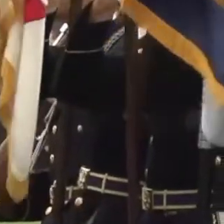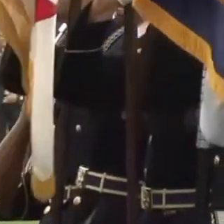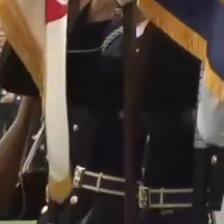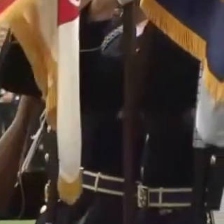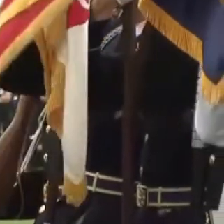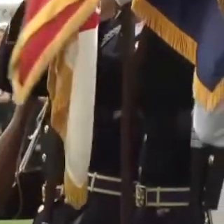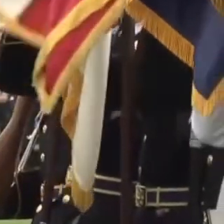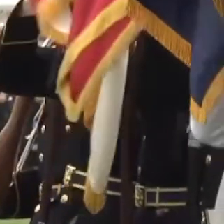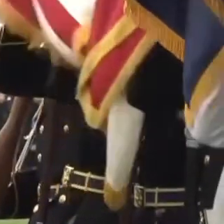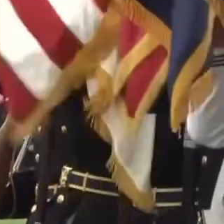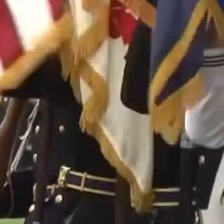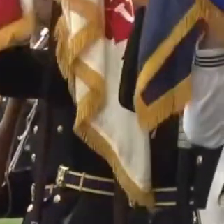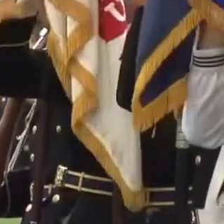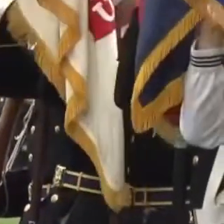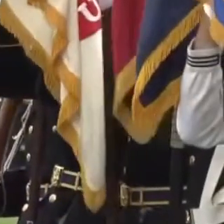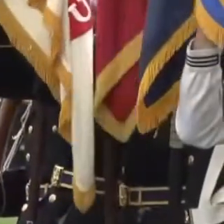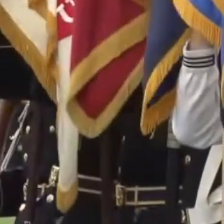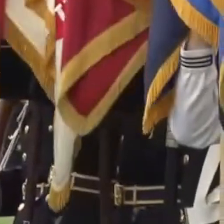Peter.